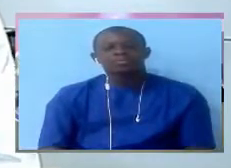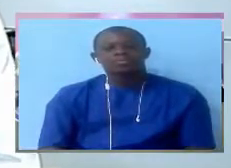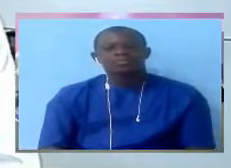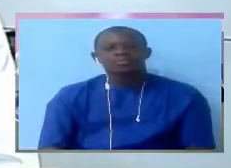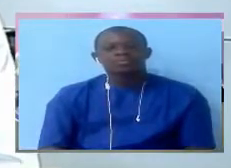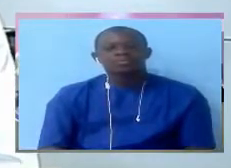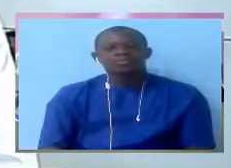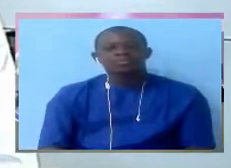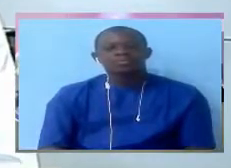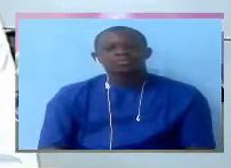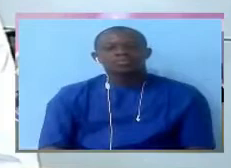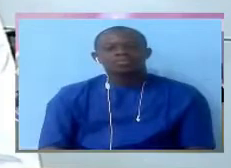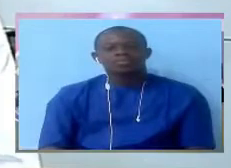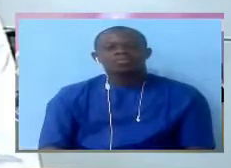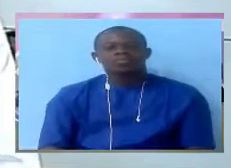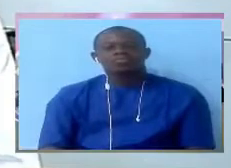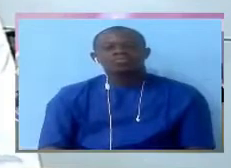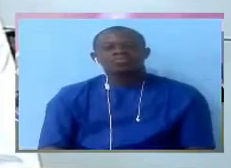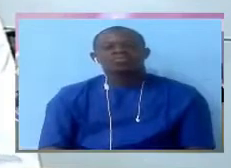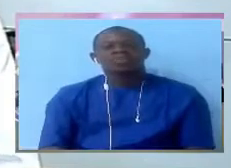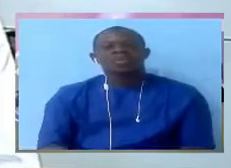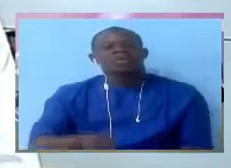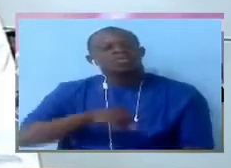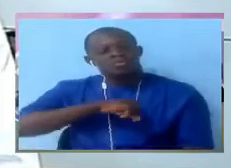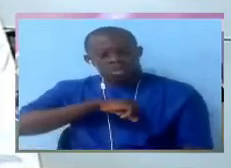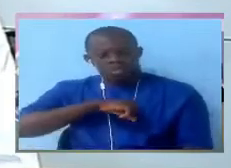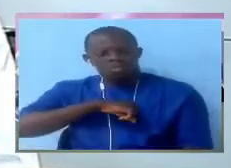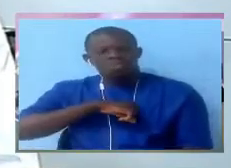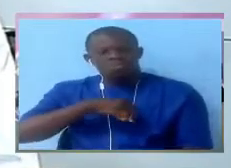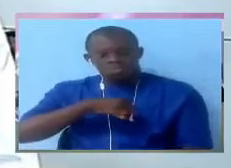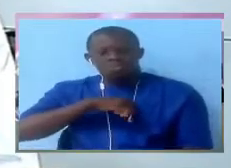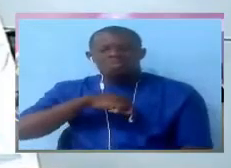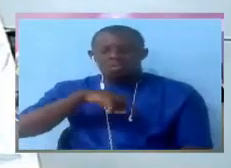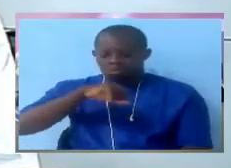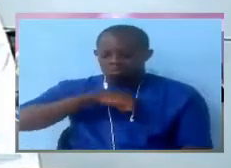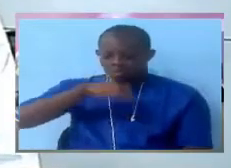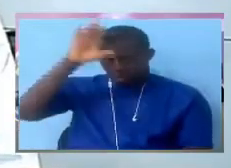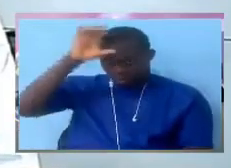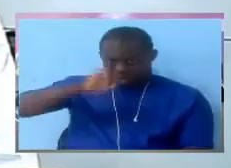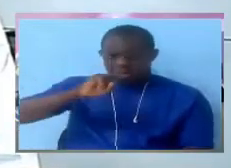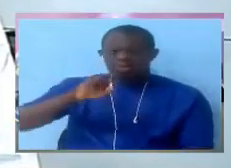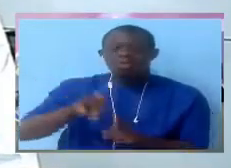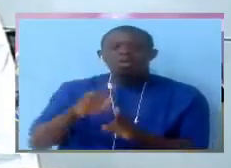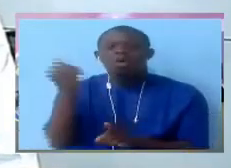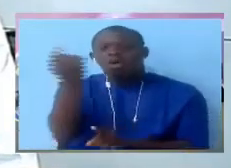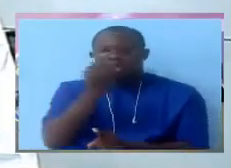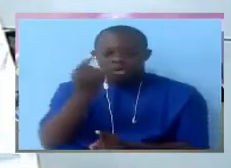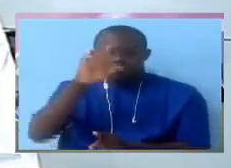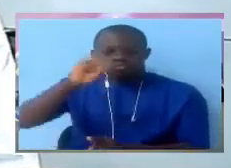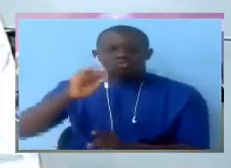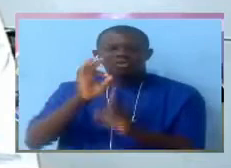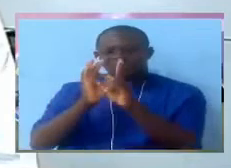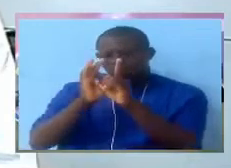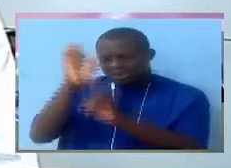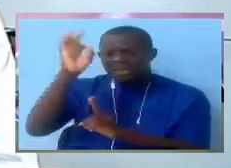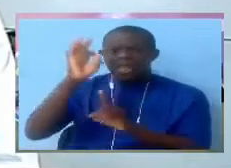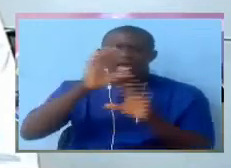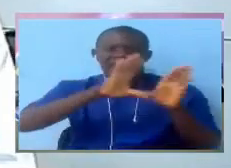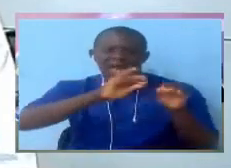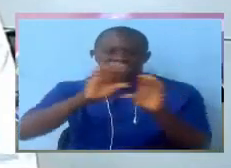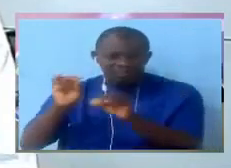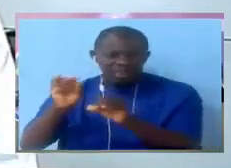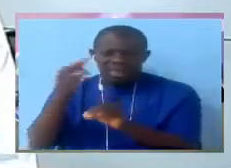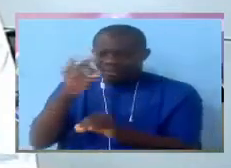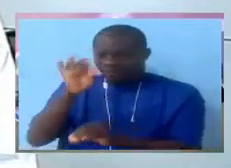To my own understanding, tangani it was we only do special operations that are ordered to